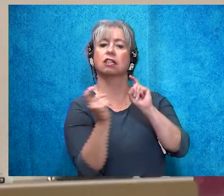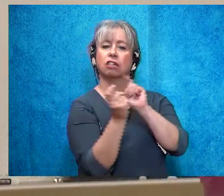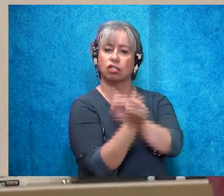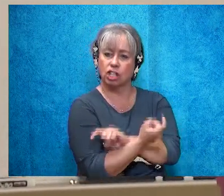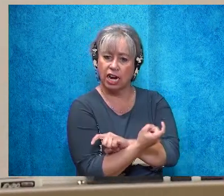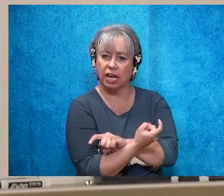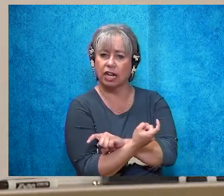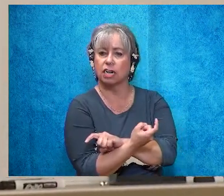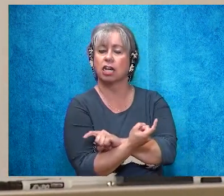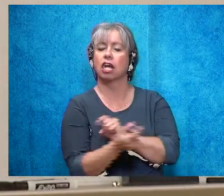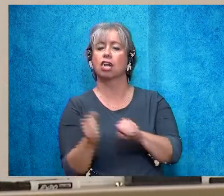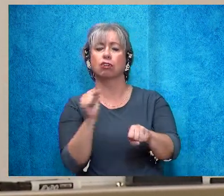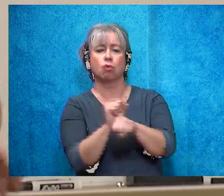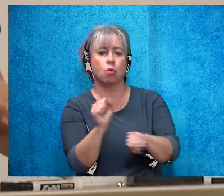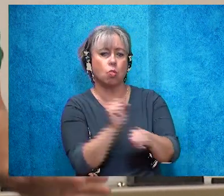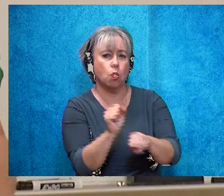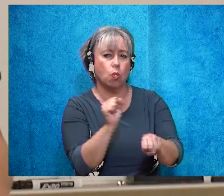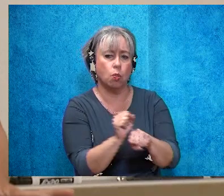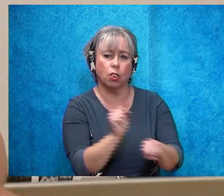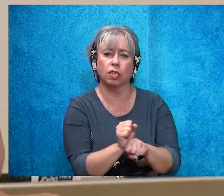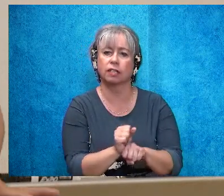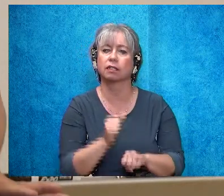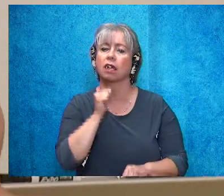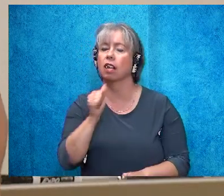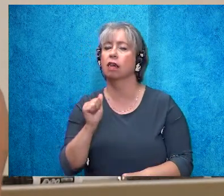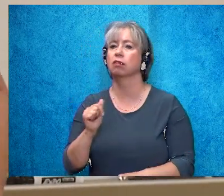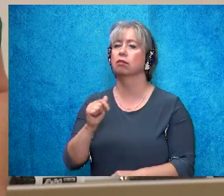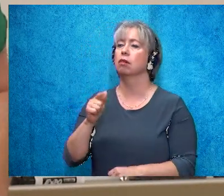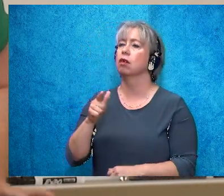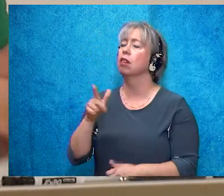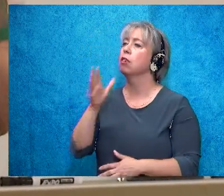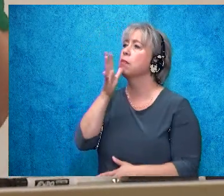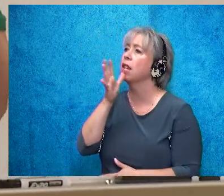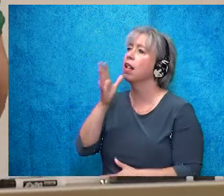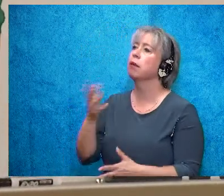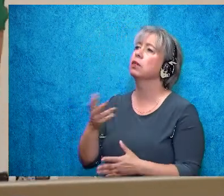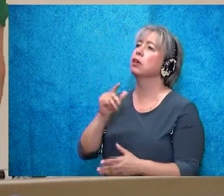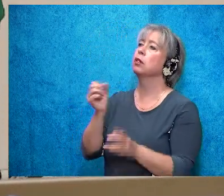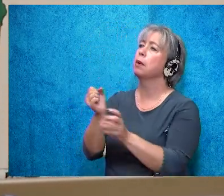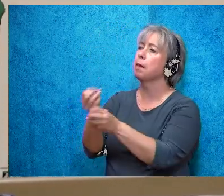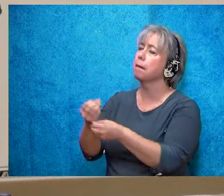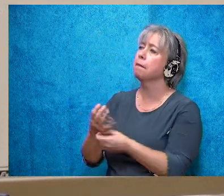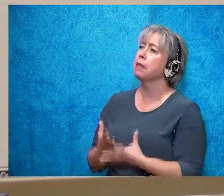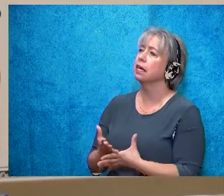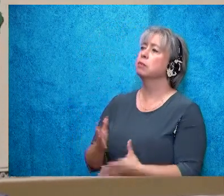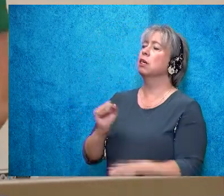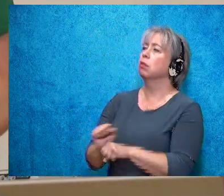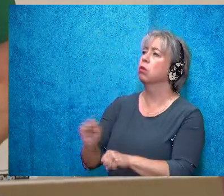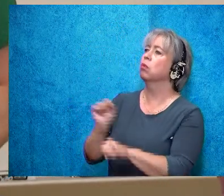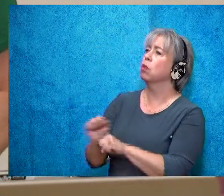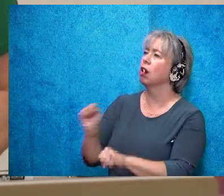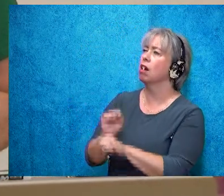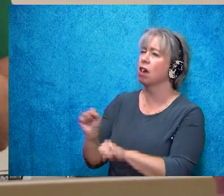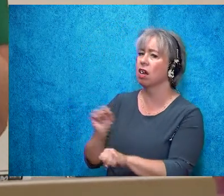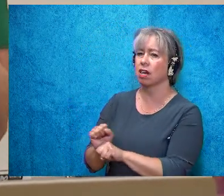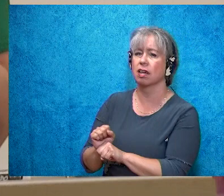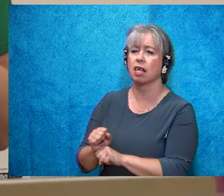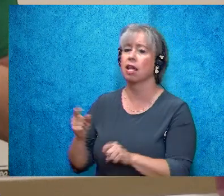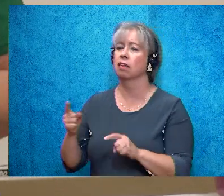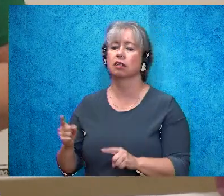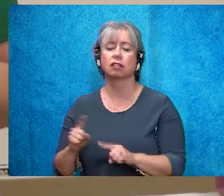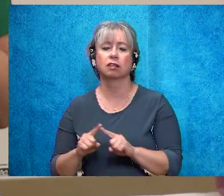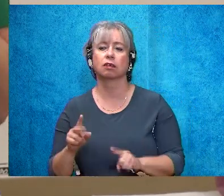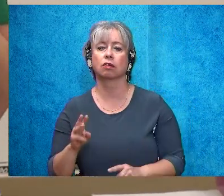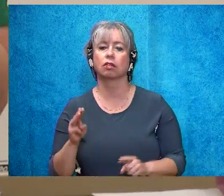do work. And I don't mean like, oh, Mom, you're making me do work. I mean work as in a mathematical equation.